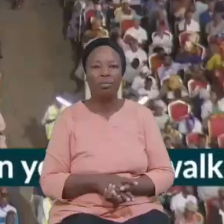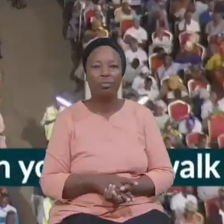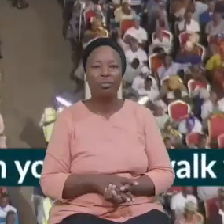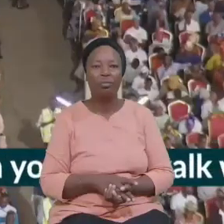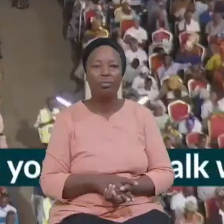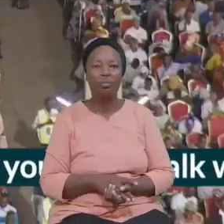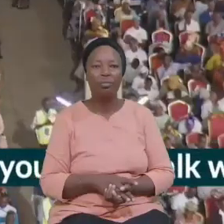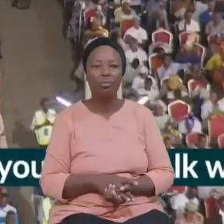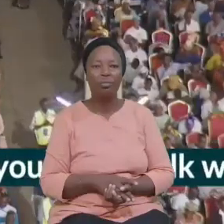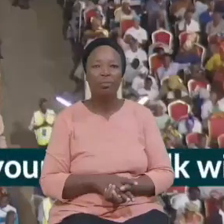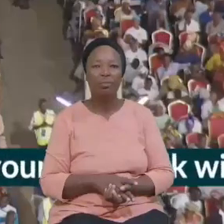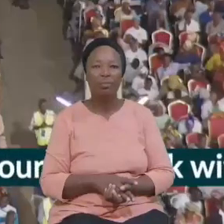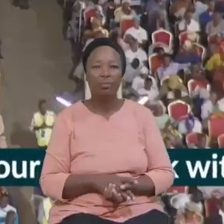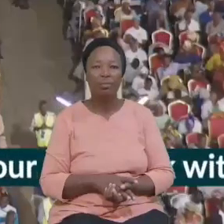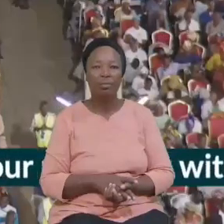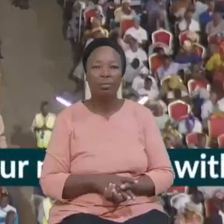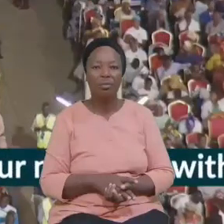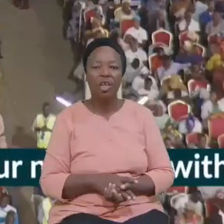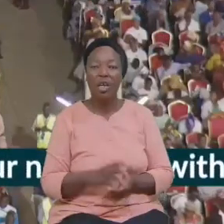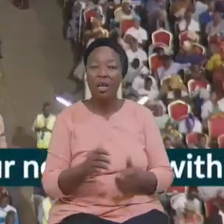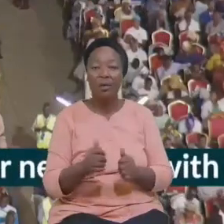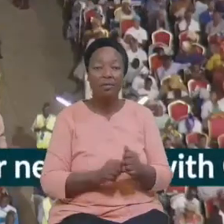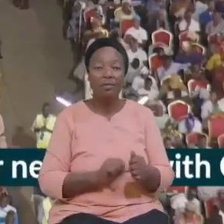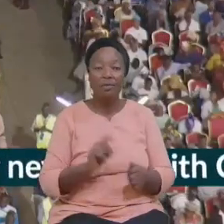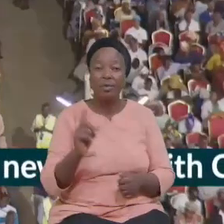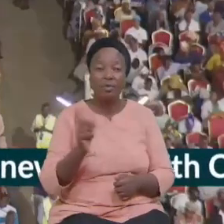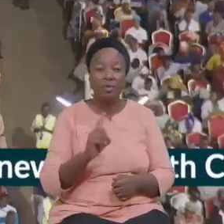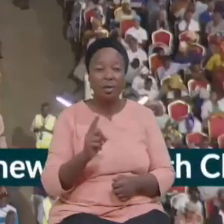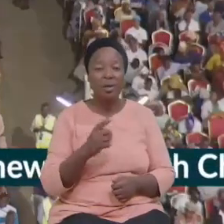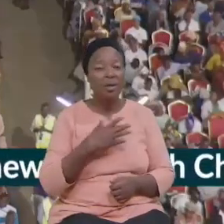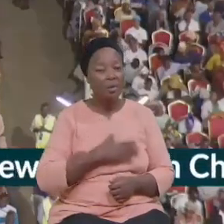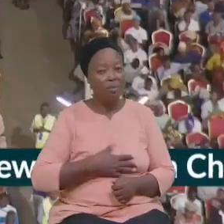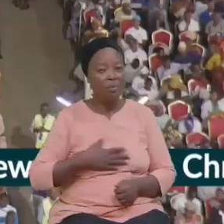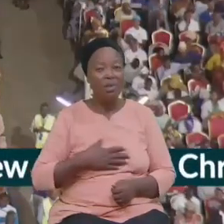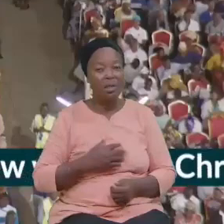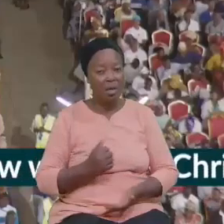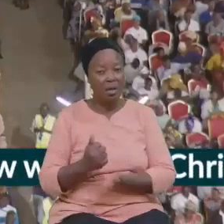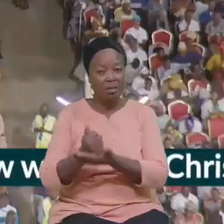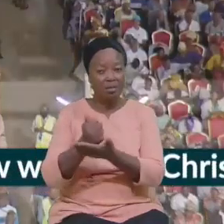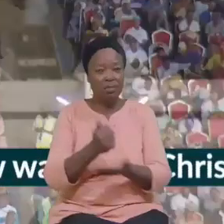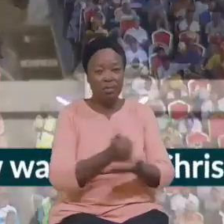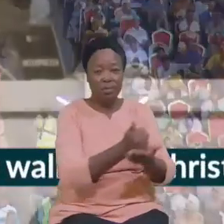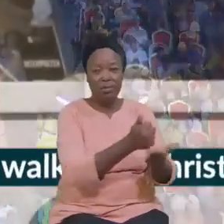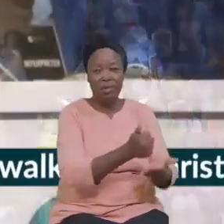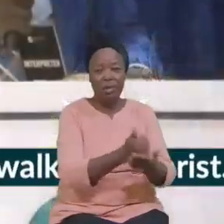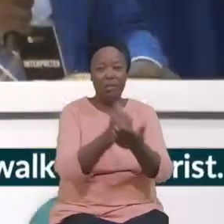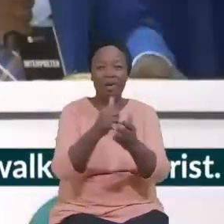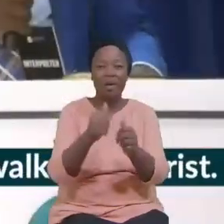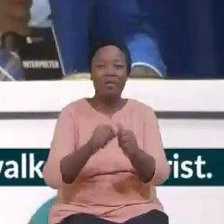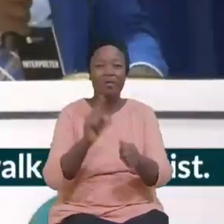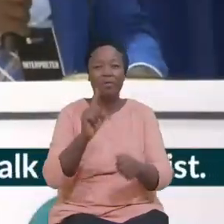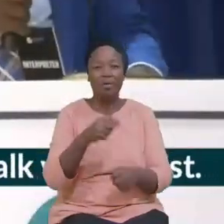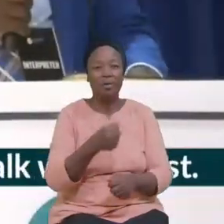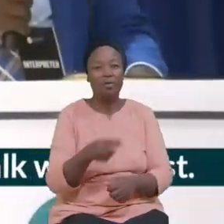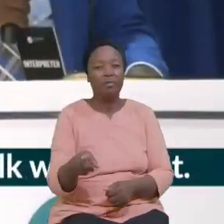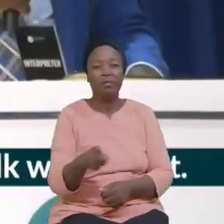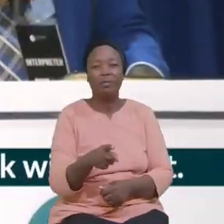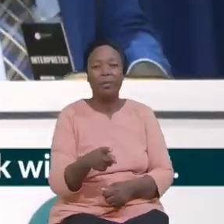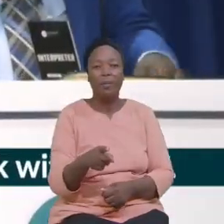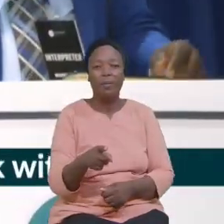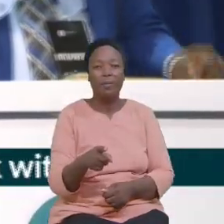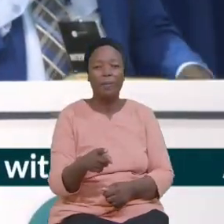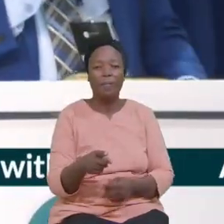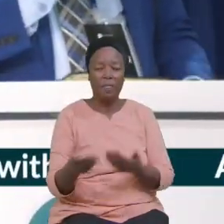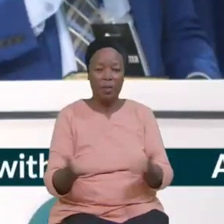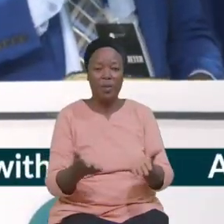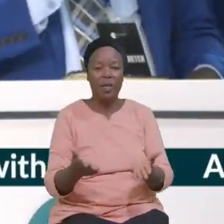All over. Take proper particulars of the converts in the Alpha location here and also all